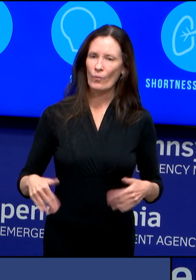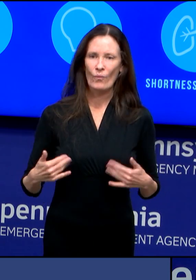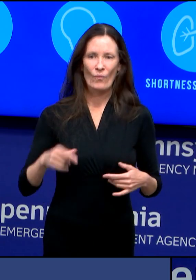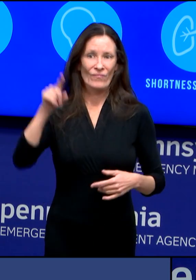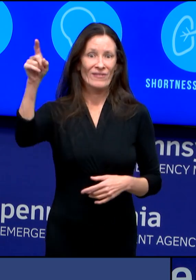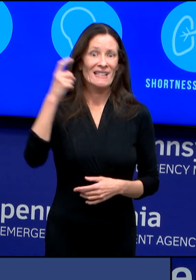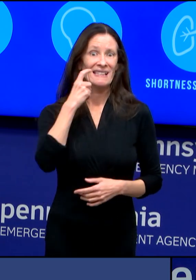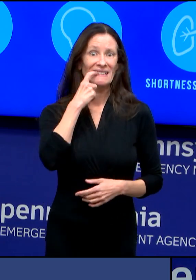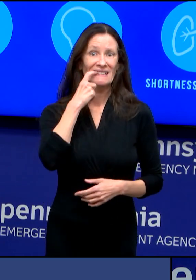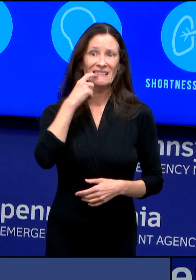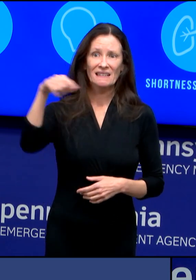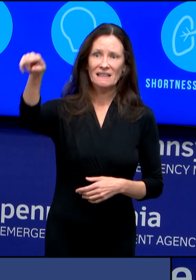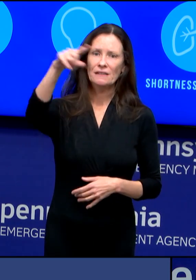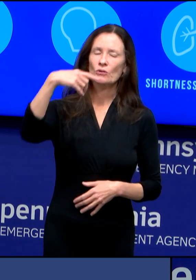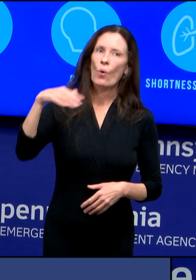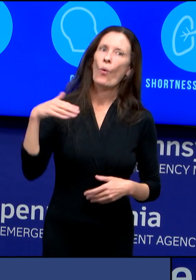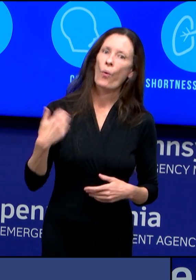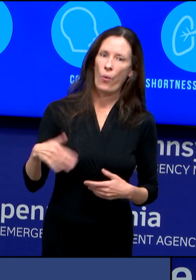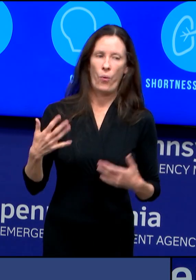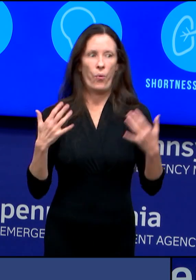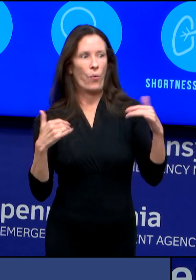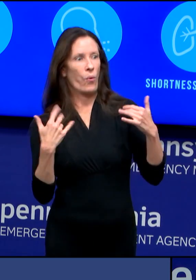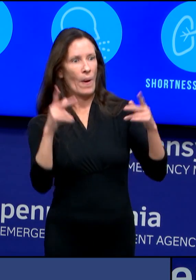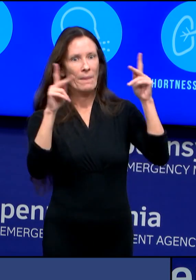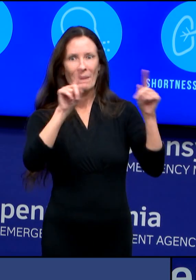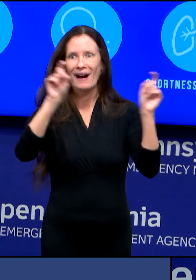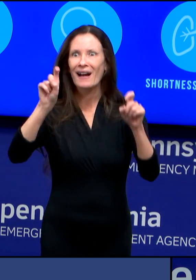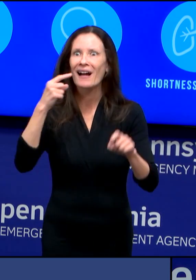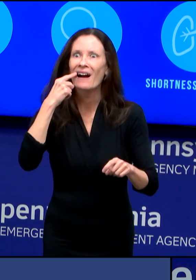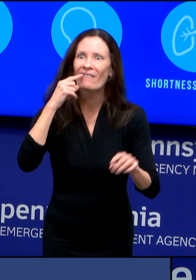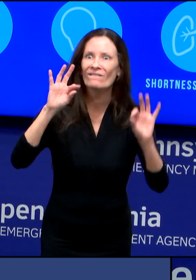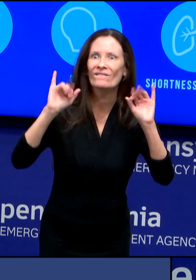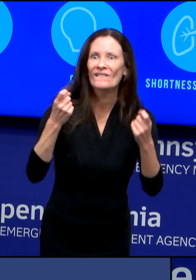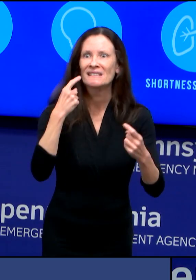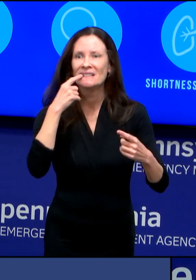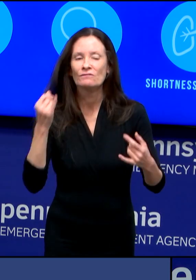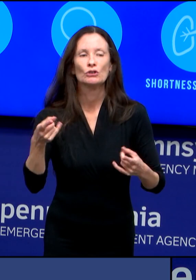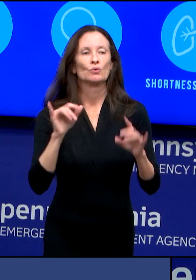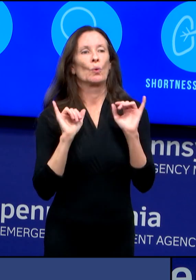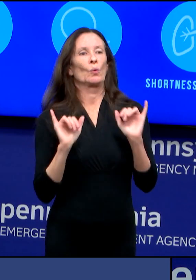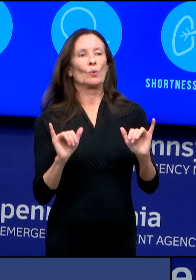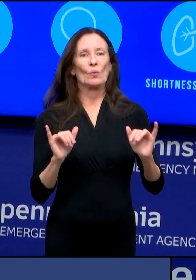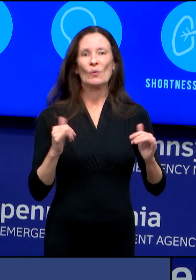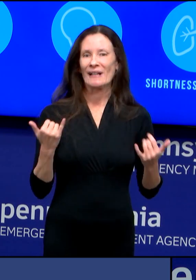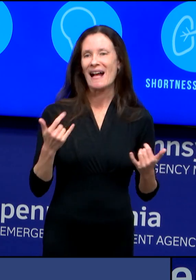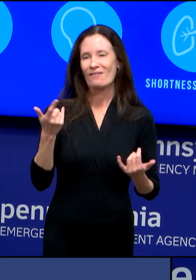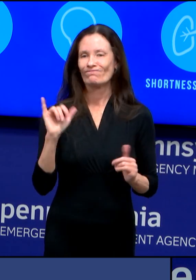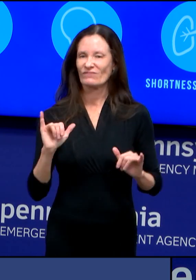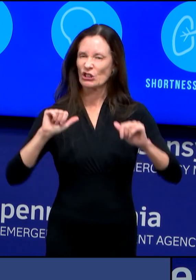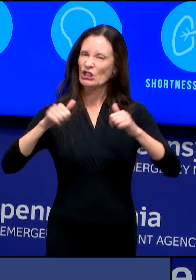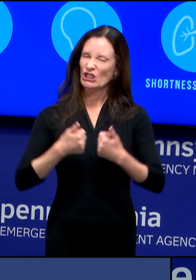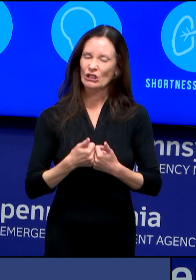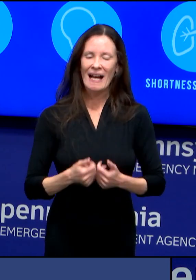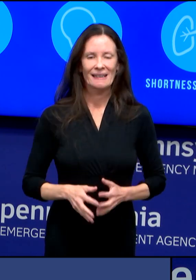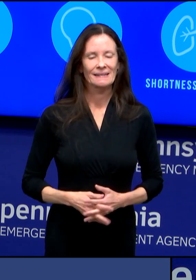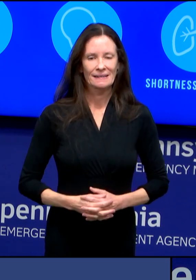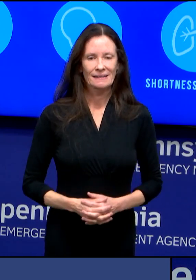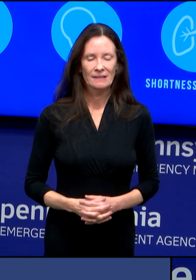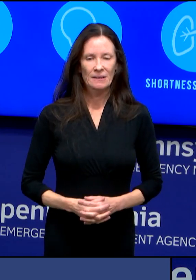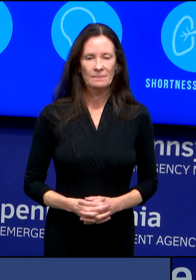that. From Capitol Wire, Secretary, New York Governor Cuomo today called on the state's hospitals to increase bed capacity